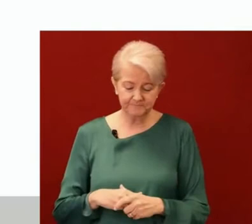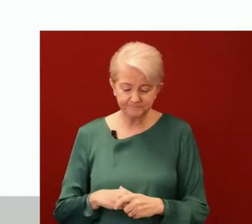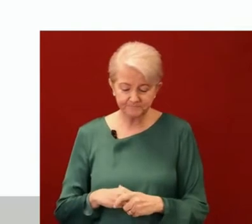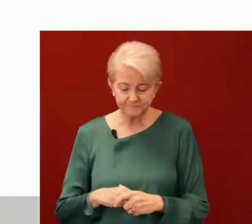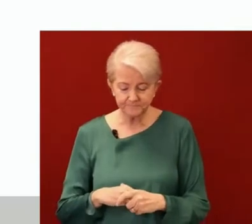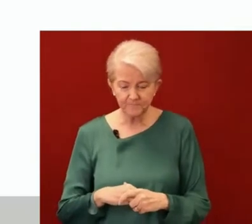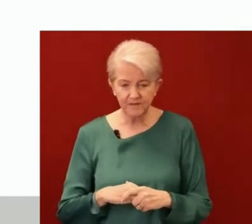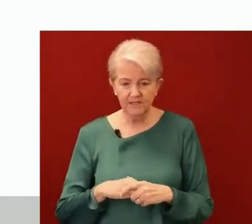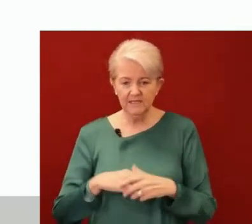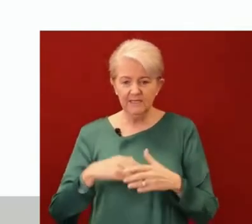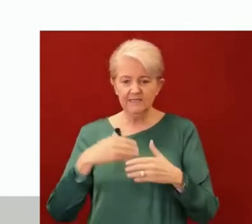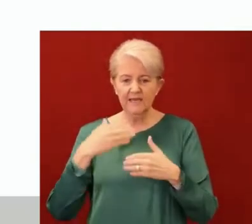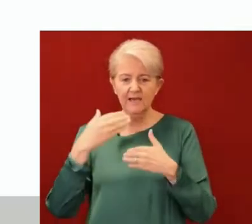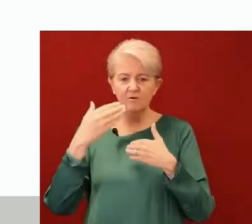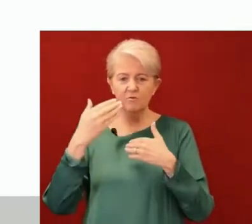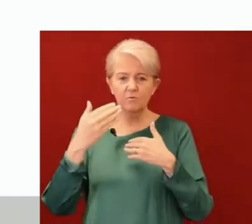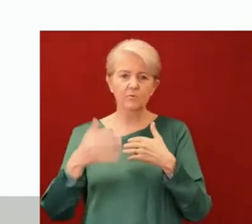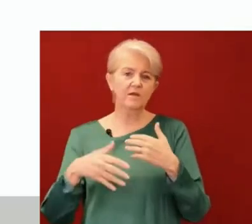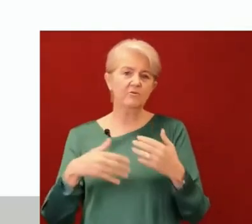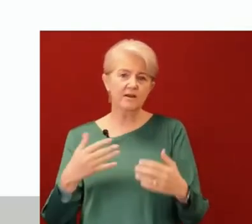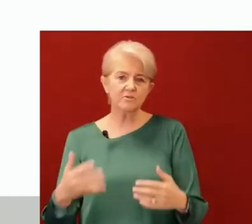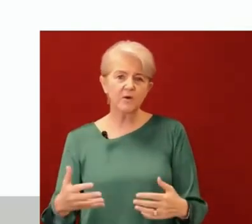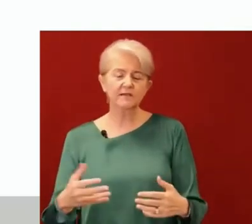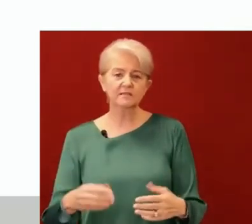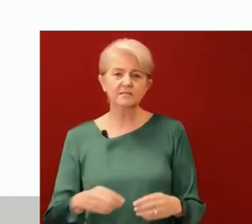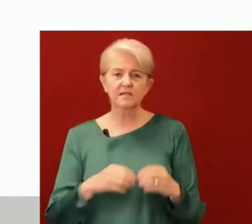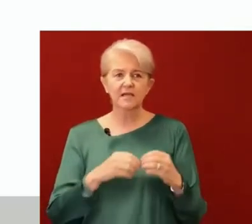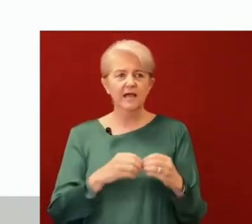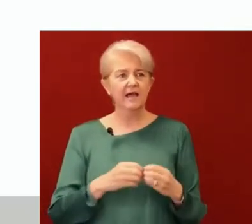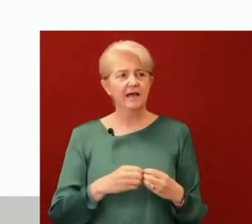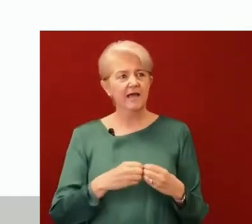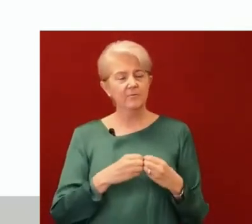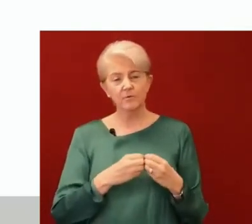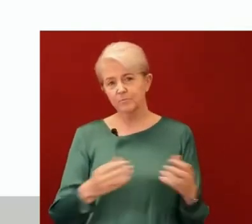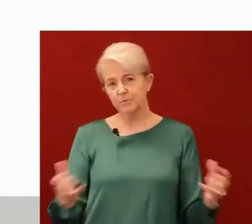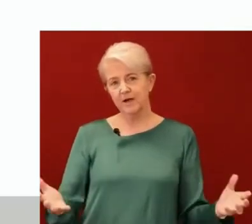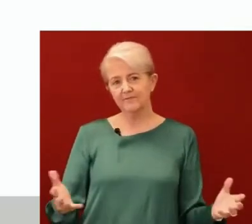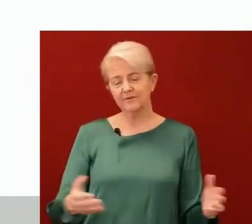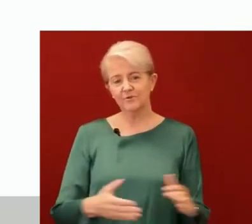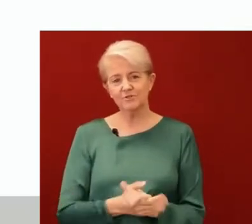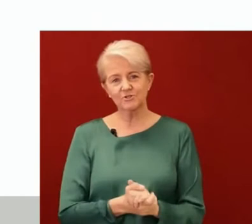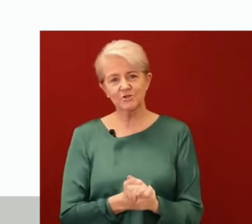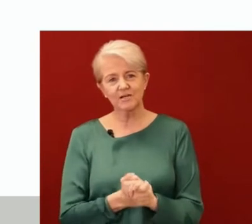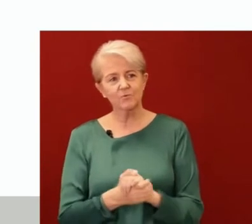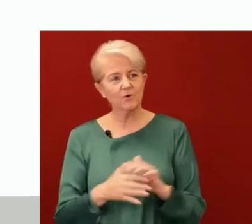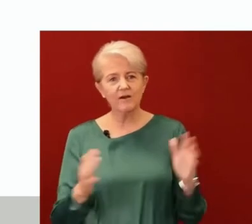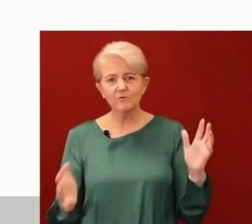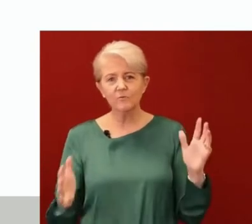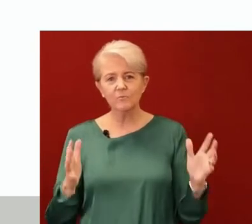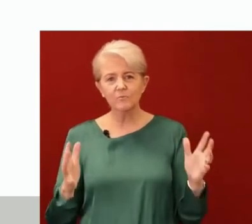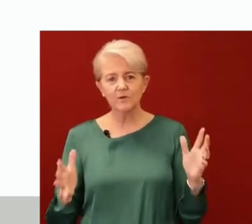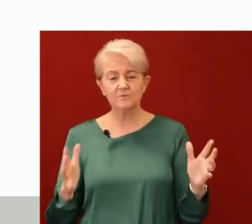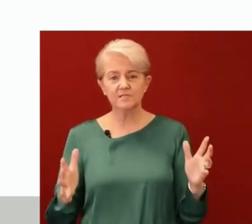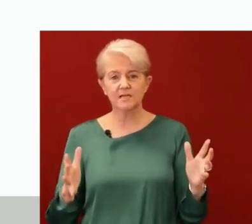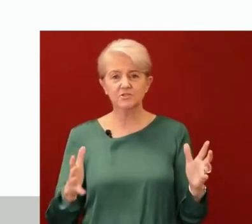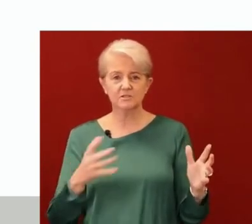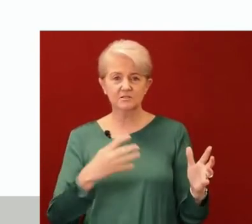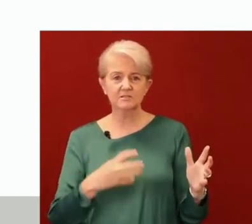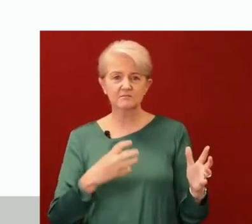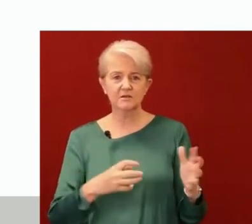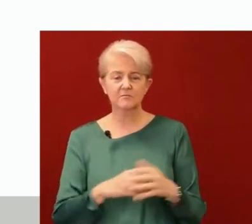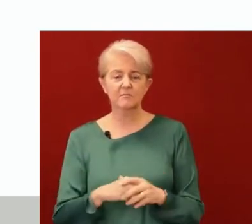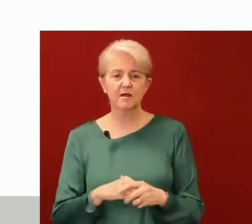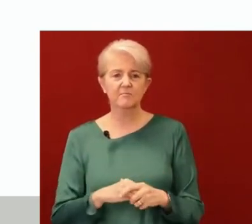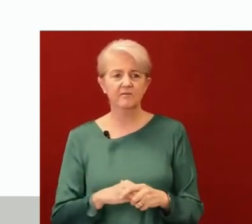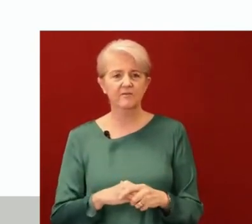back. Now, when we graduated and we were put out there on the street, wherever we were